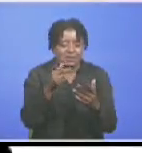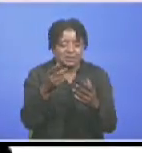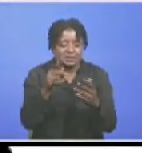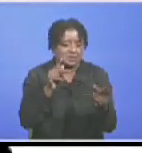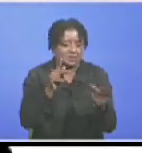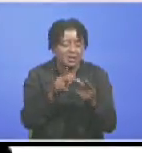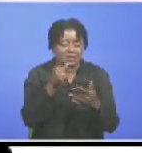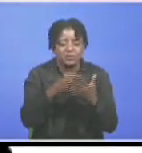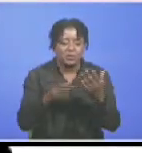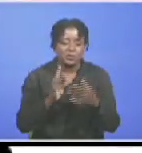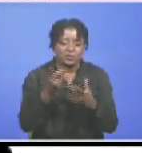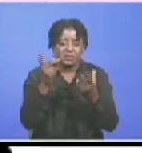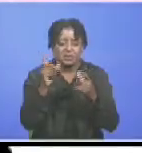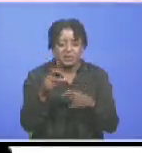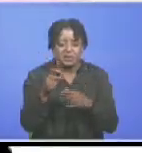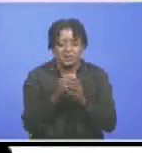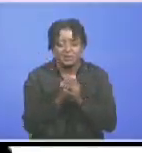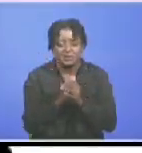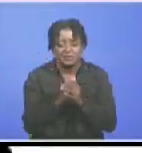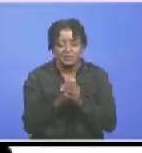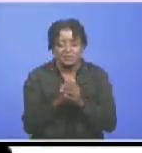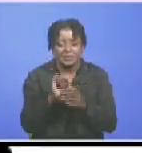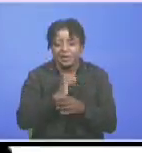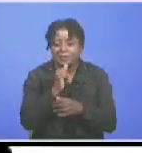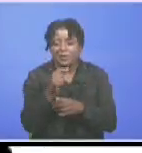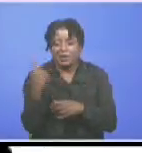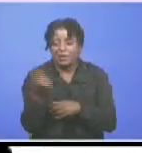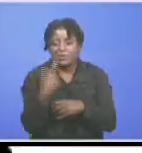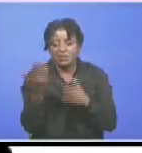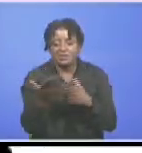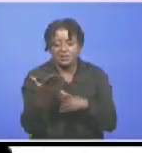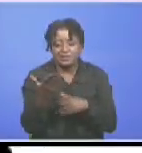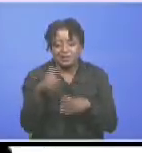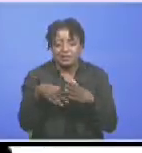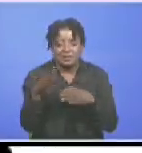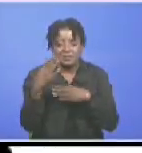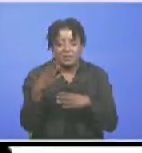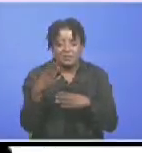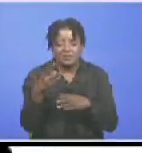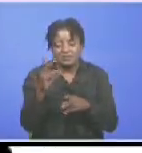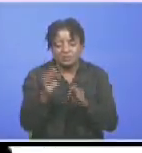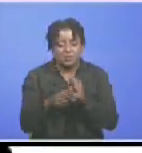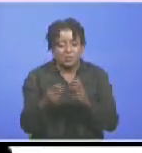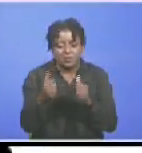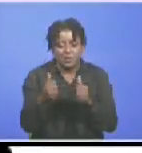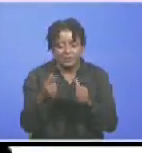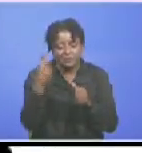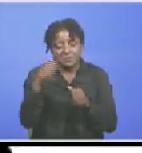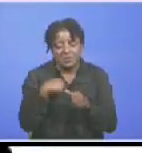while we're out here. I'm always here. I'm always down here in the Bahamas. So this is, I mean, it's so quick, you